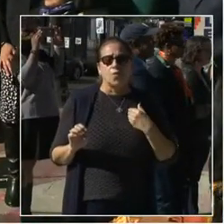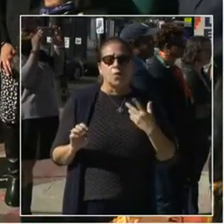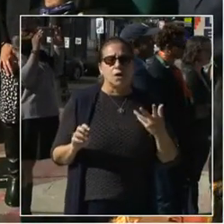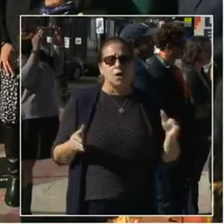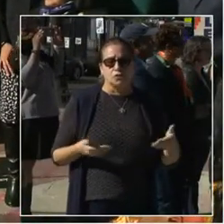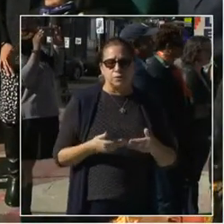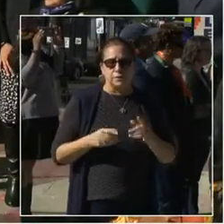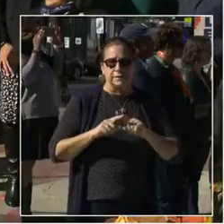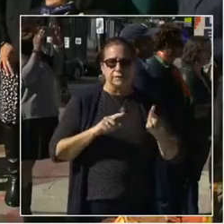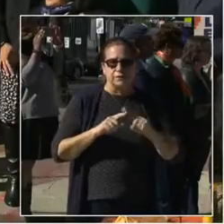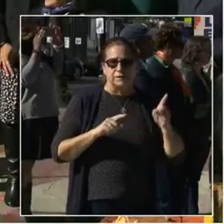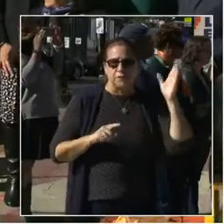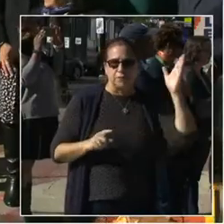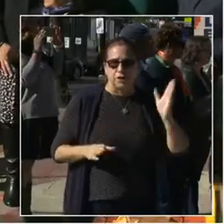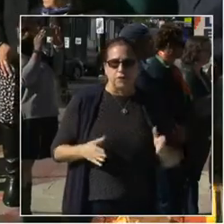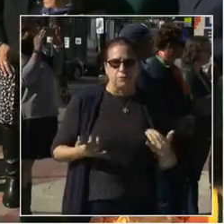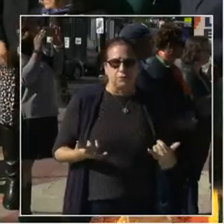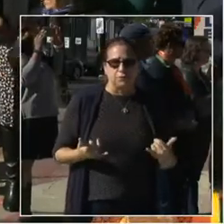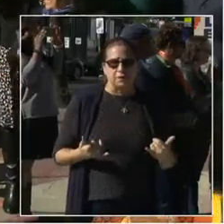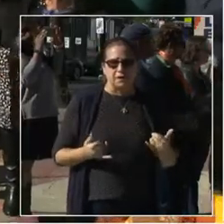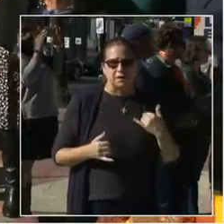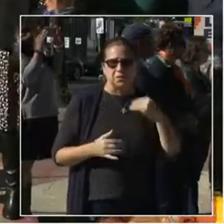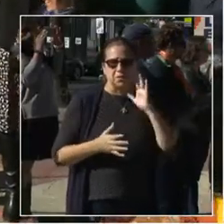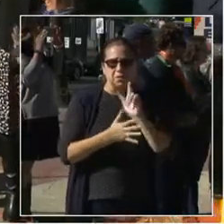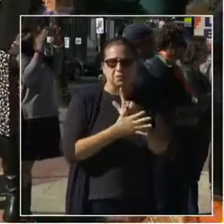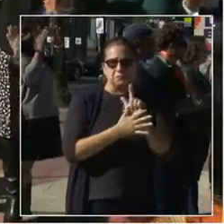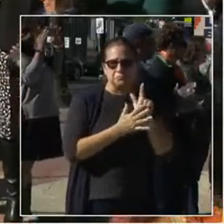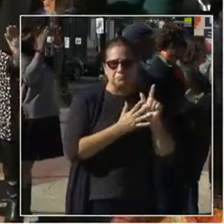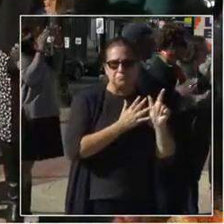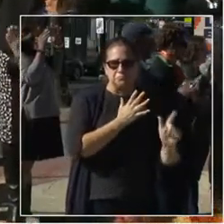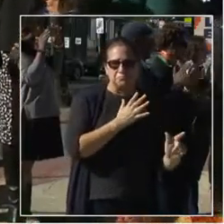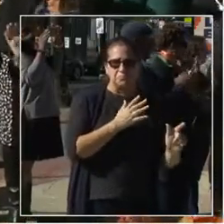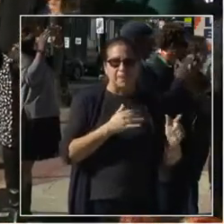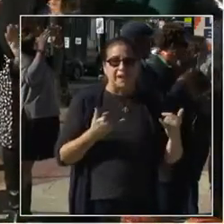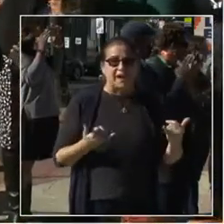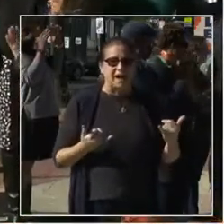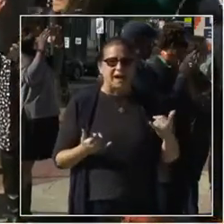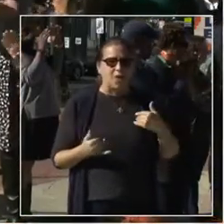Solana Vandernat. Today is her first official day